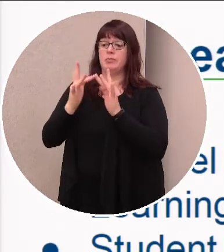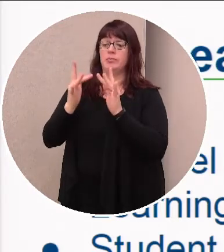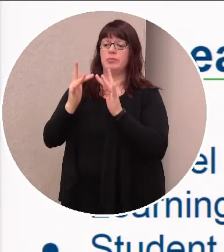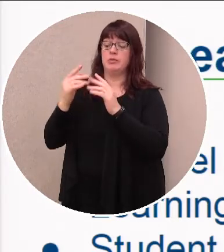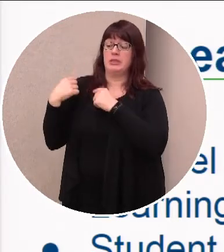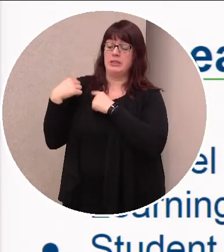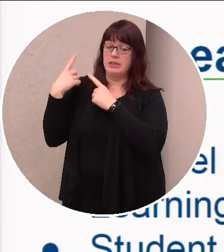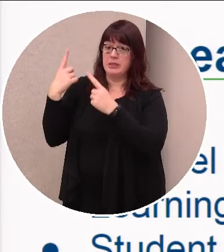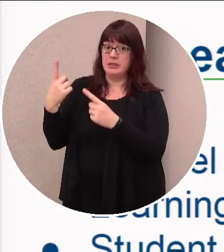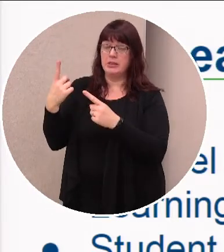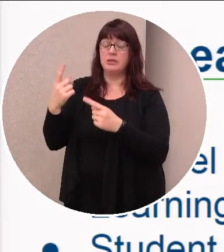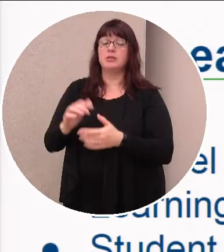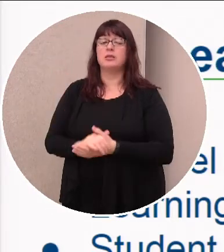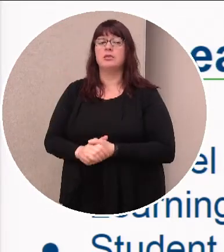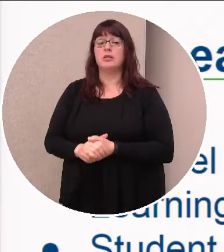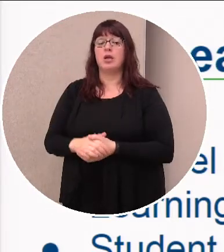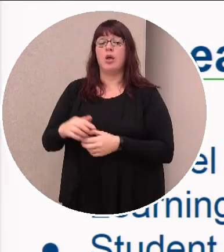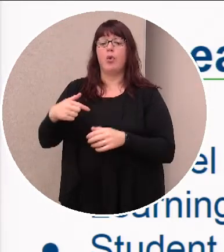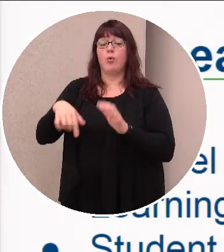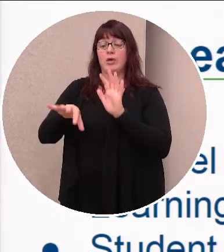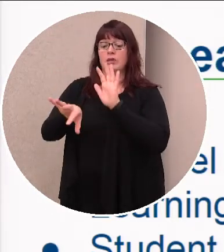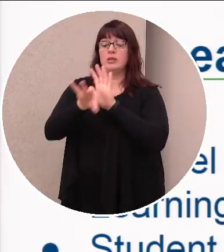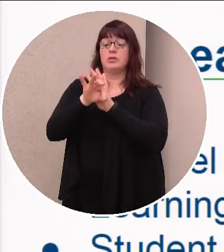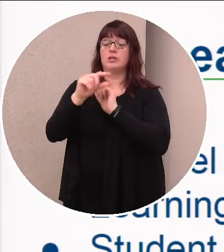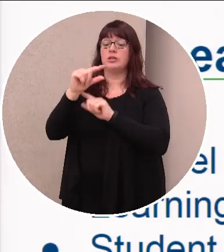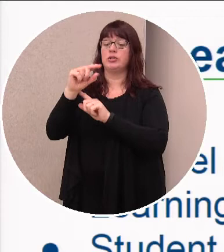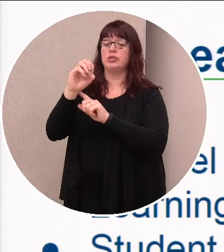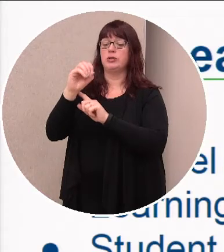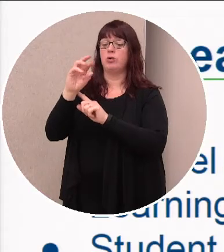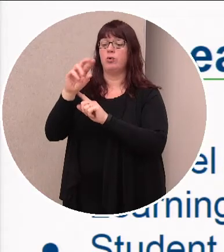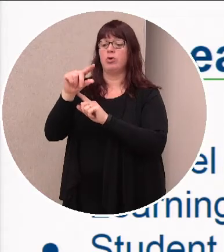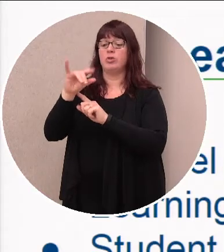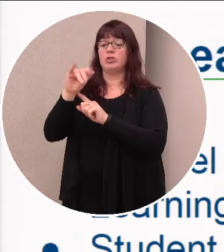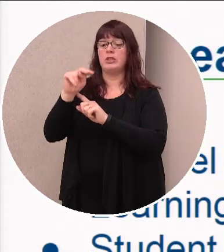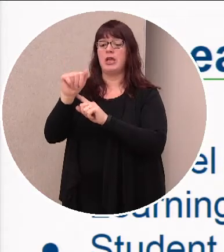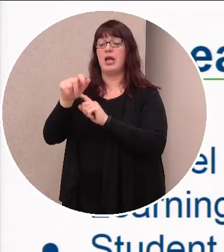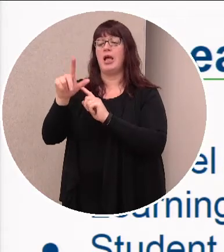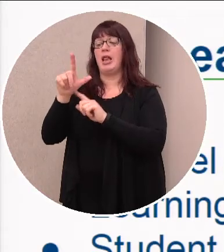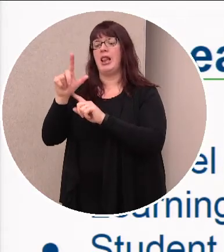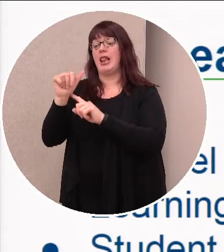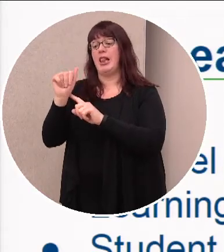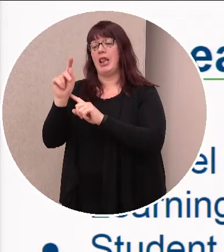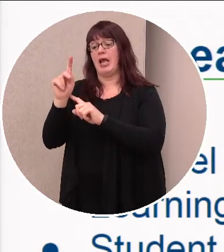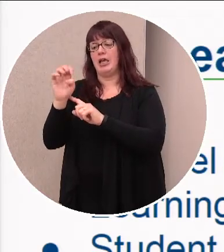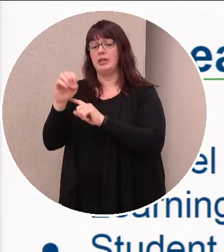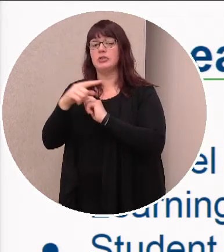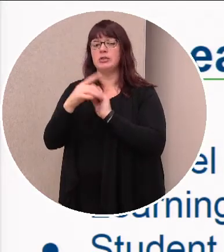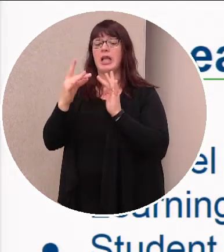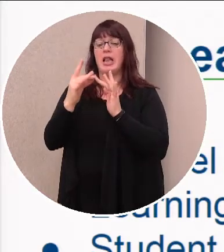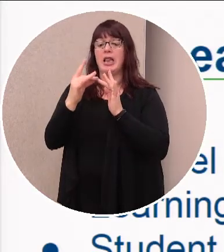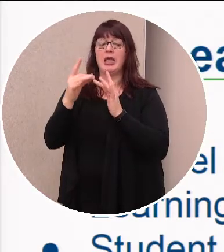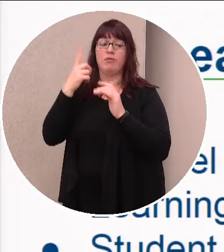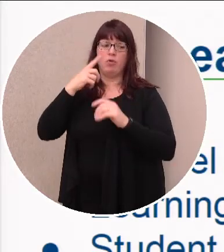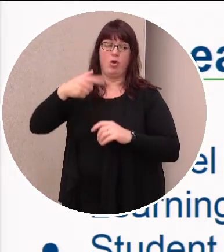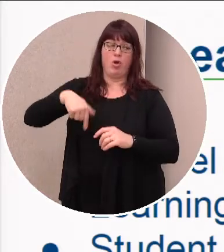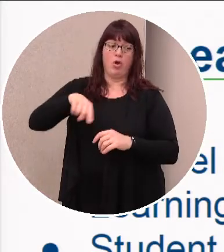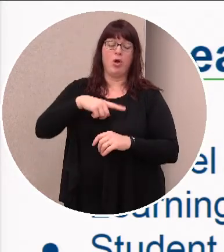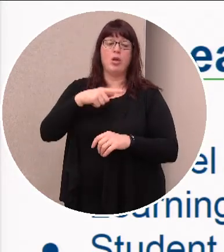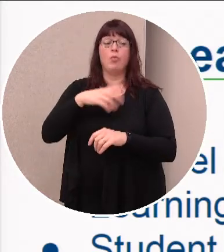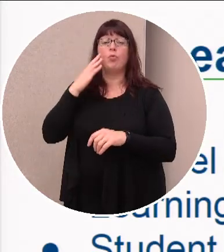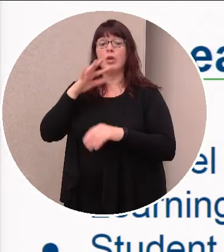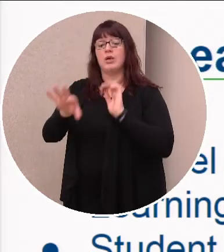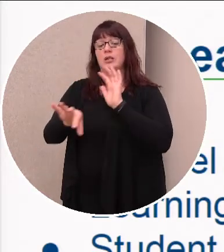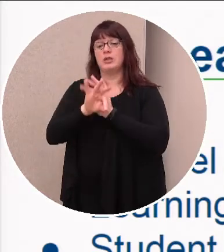designated Ms. Georgina Lake as the lead for this initiative. We're sending a delegation to the National